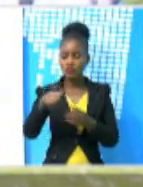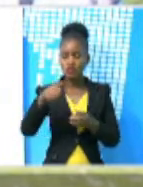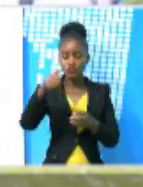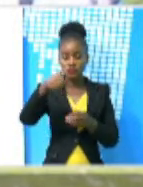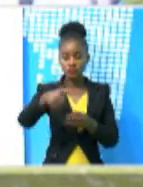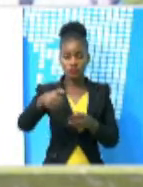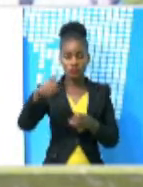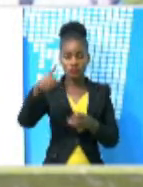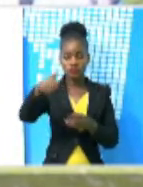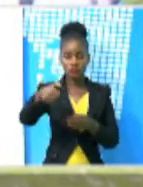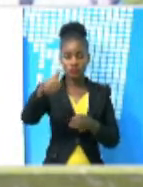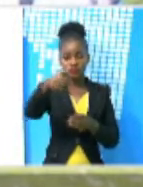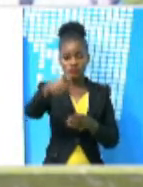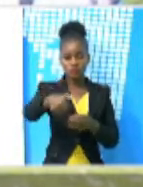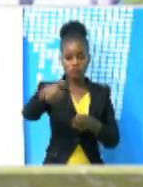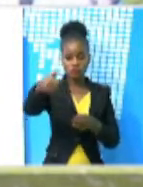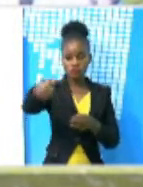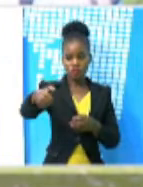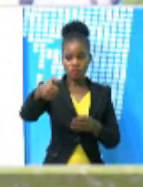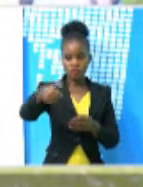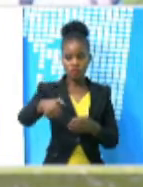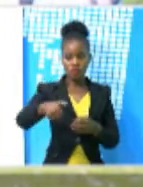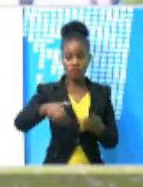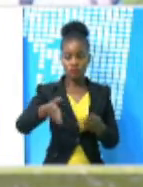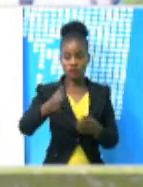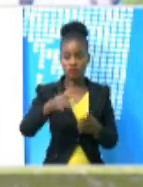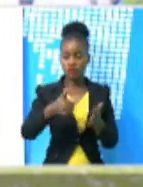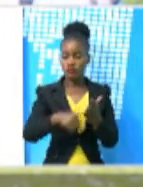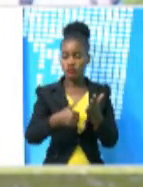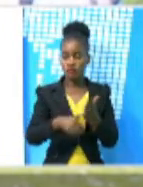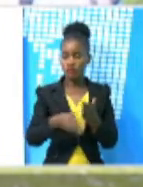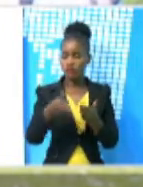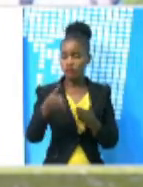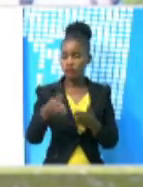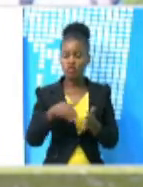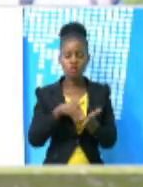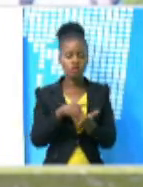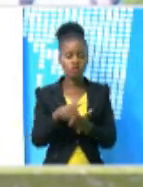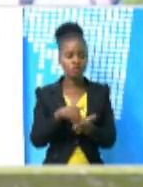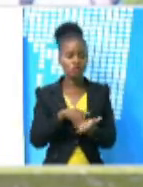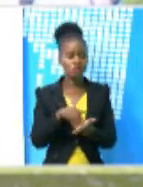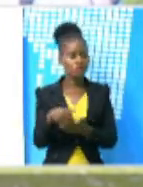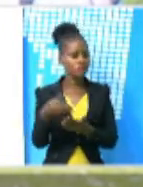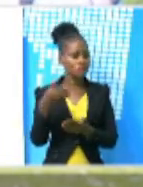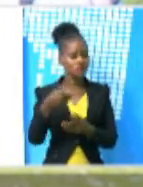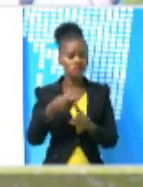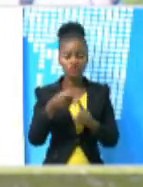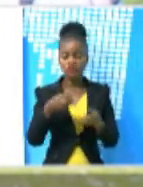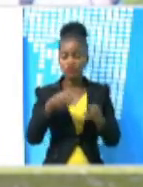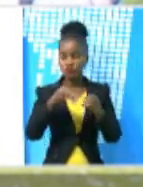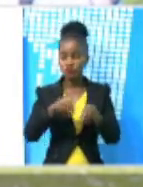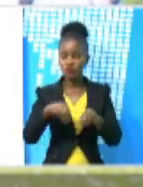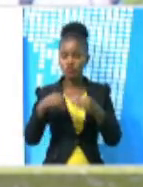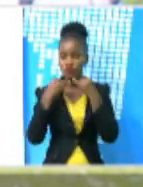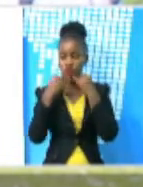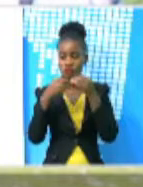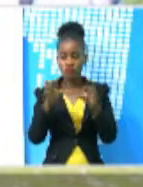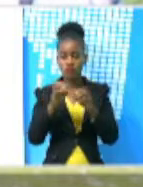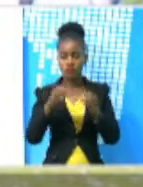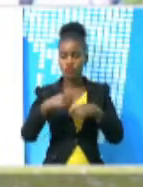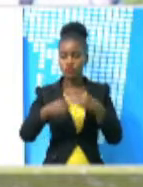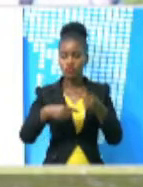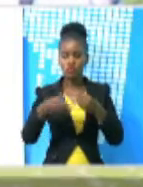his crop. Also, it is really a challenge, and it is a weakness from farmers, and I urge farmers not to